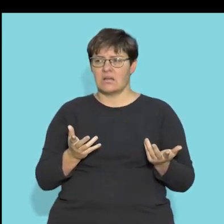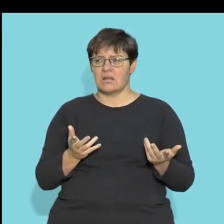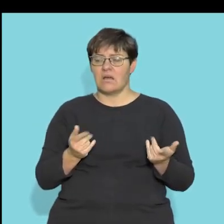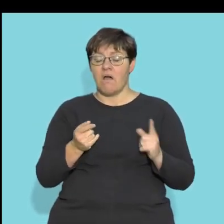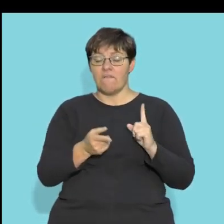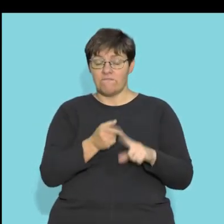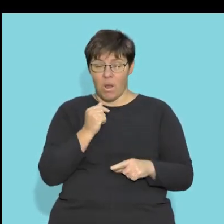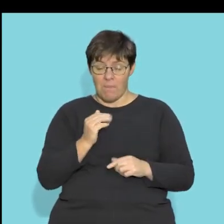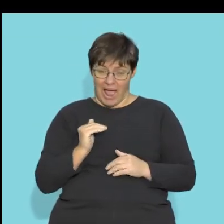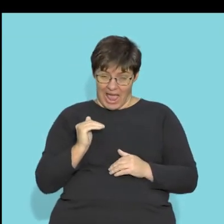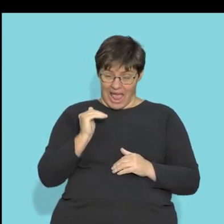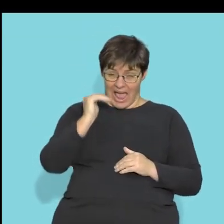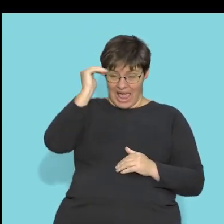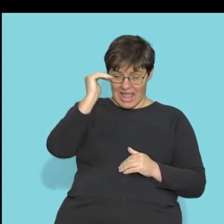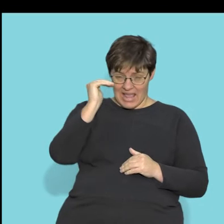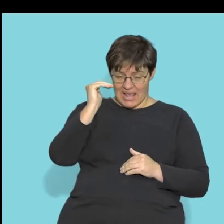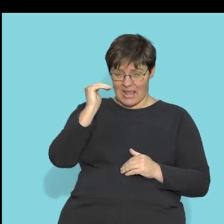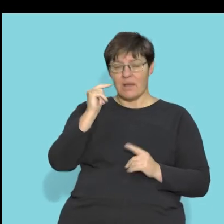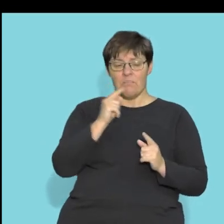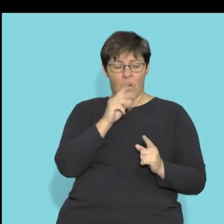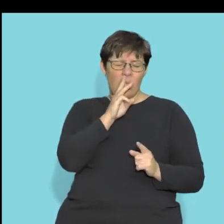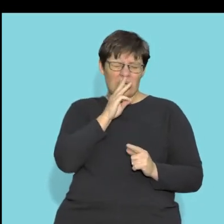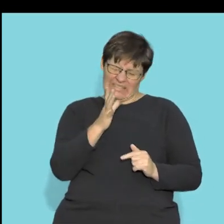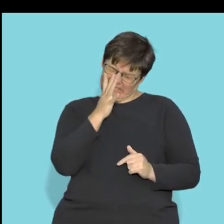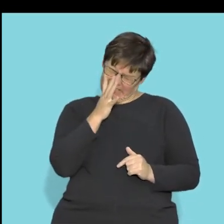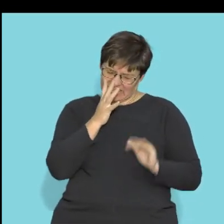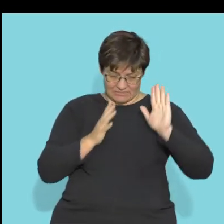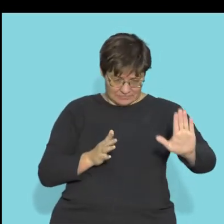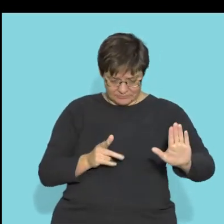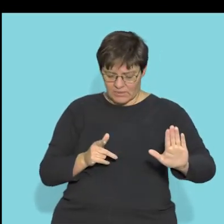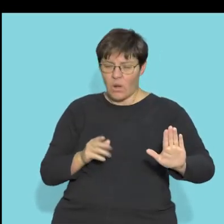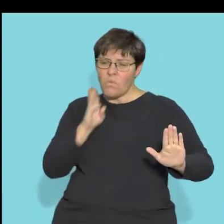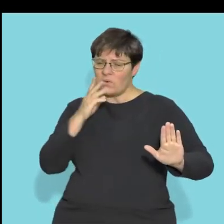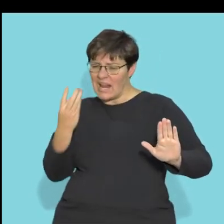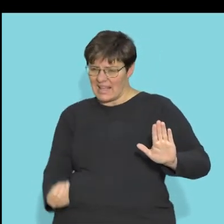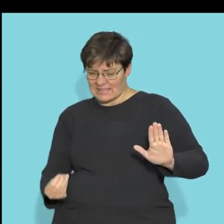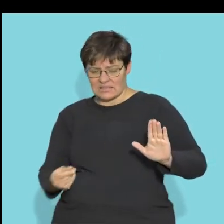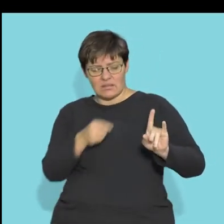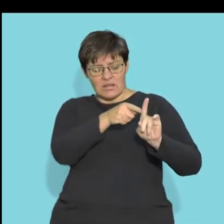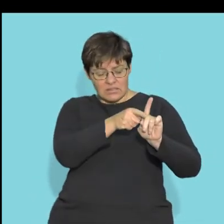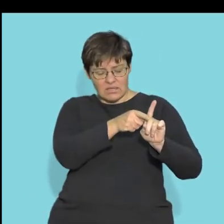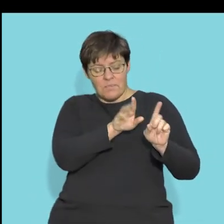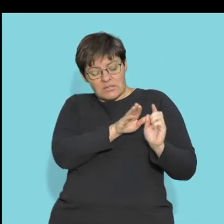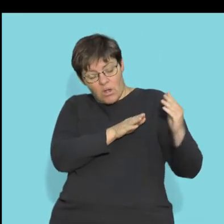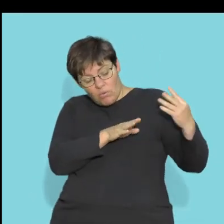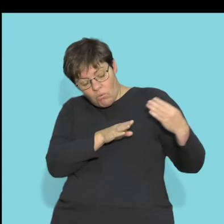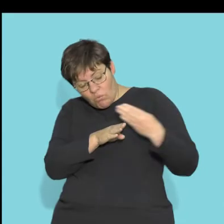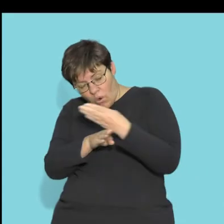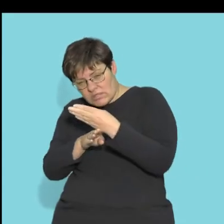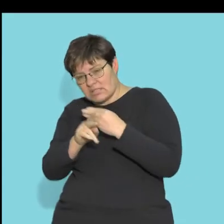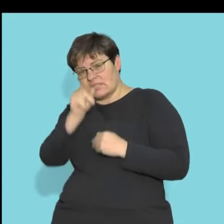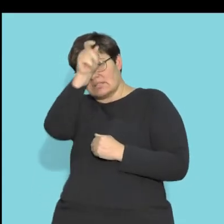water move? From a high concentration to a low concentration. And what will it